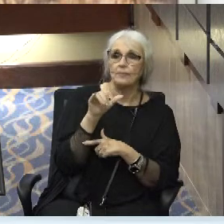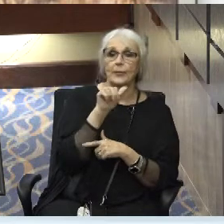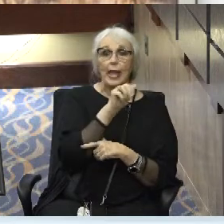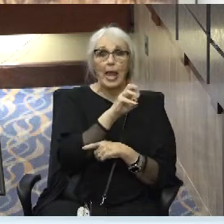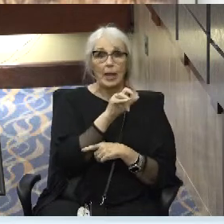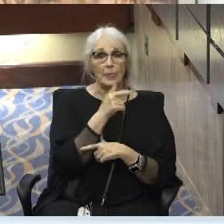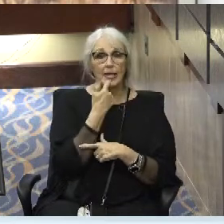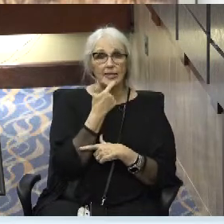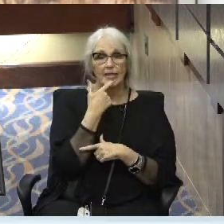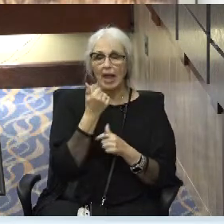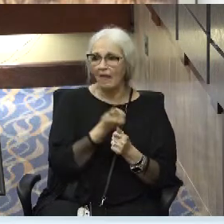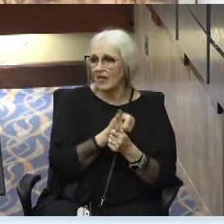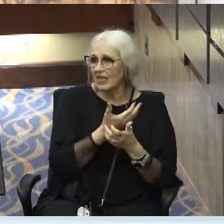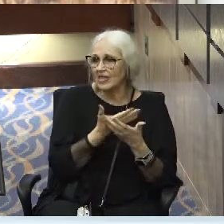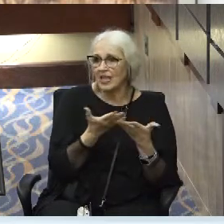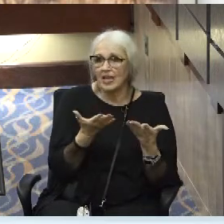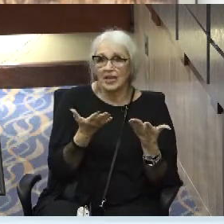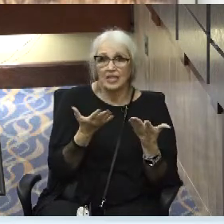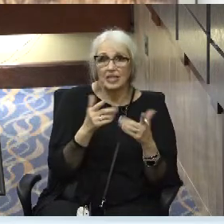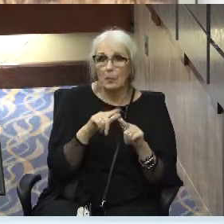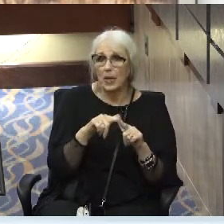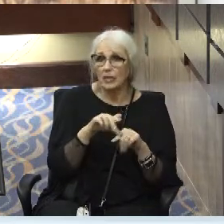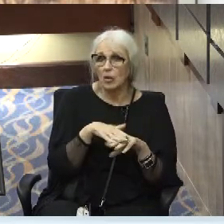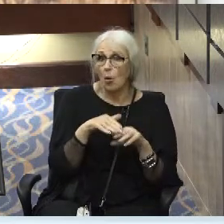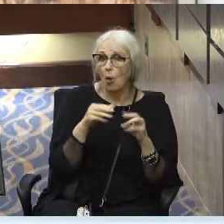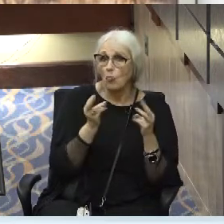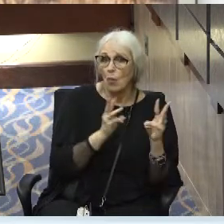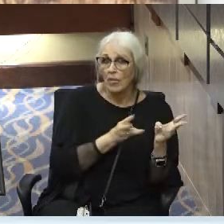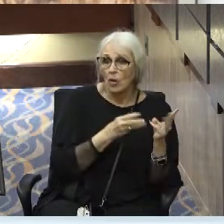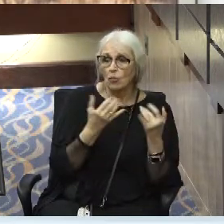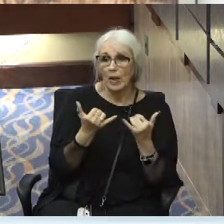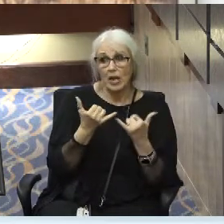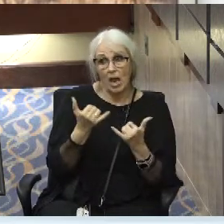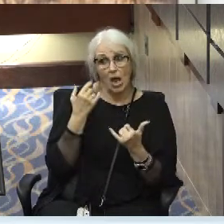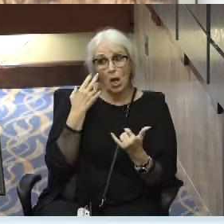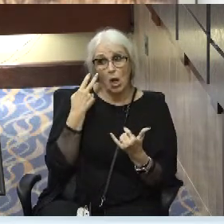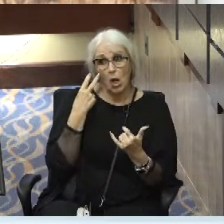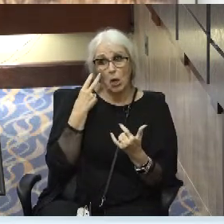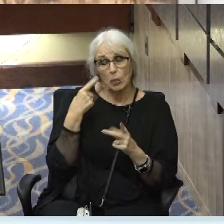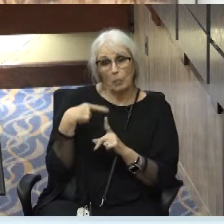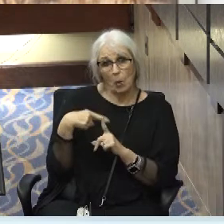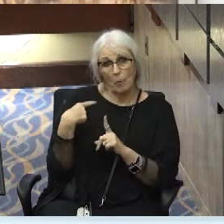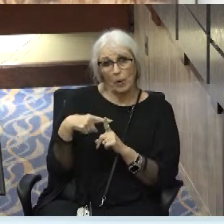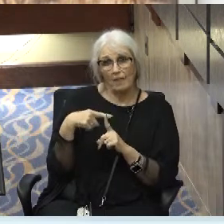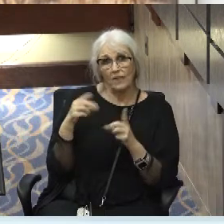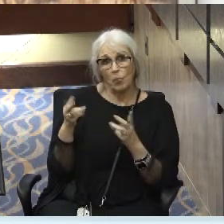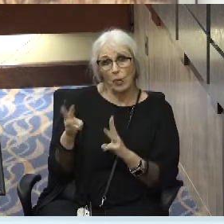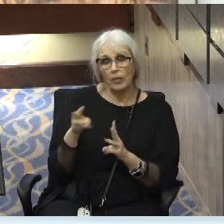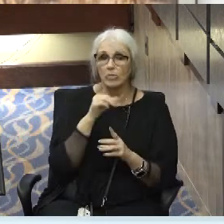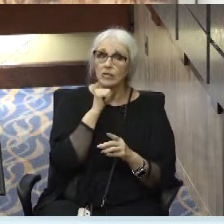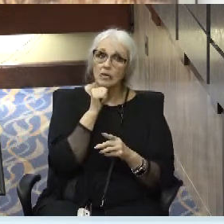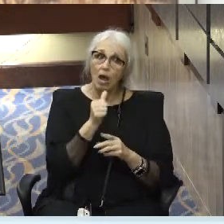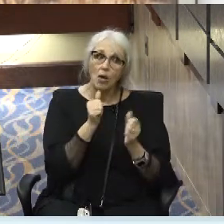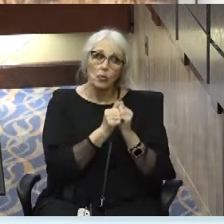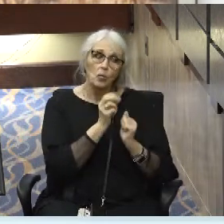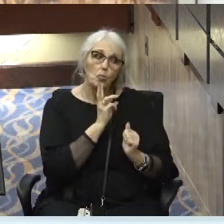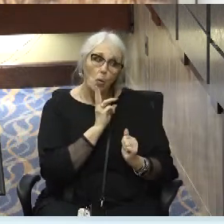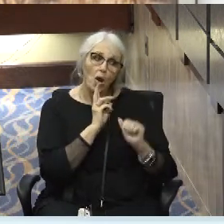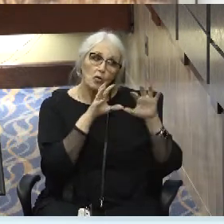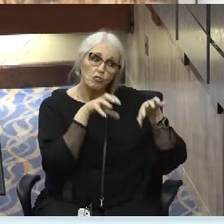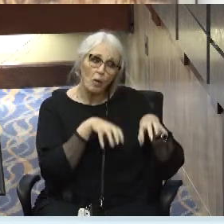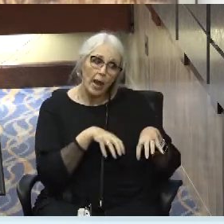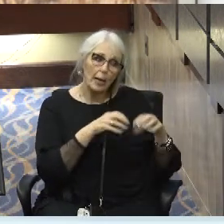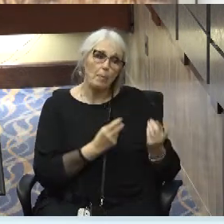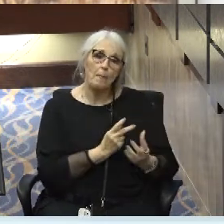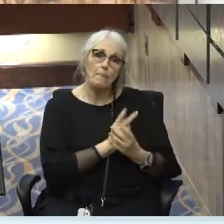says, everything is barring weather, which right now looks really promising for construction, but not so good for water and rain and for